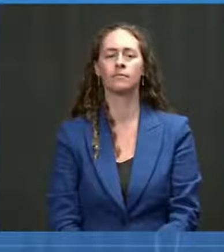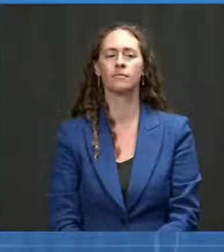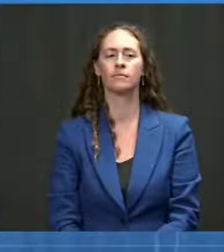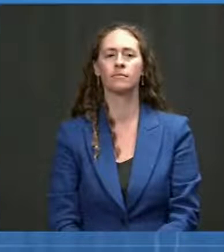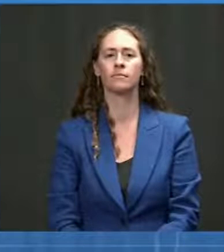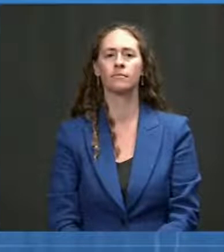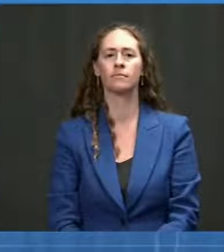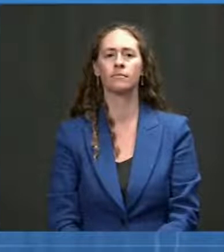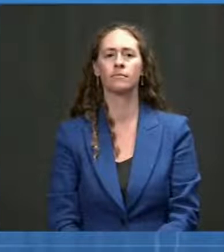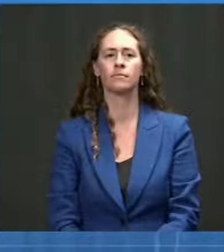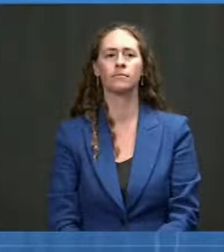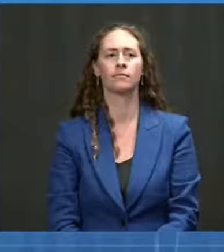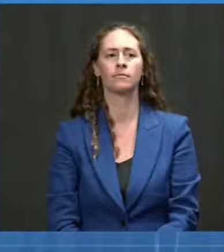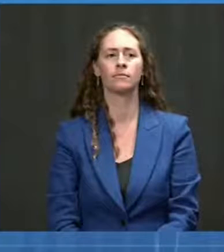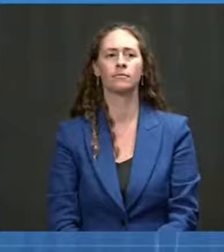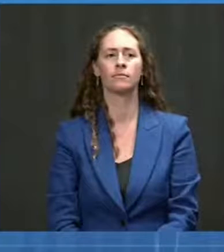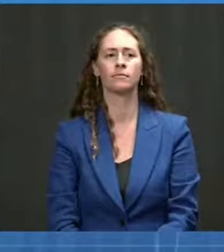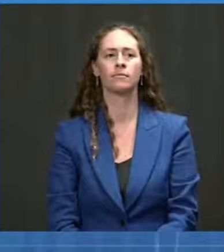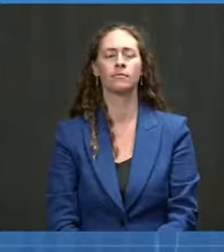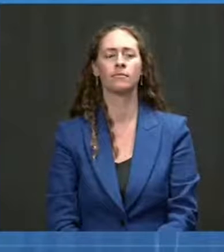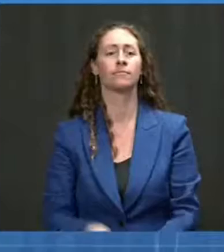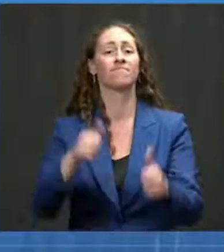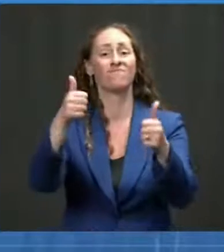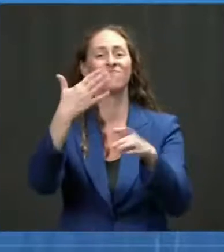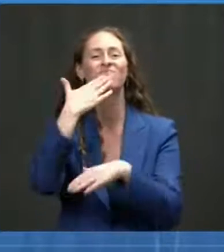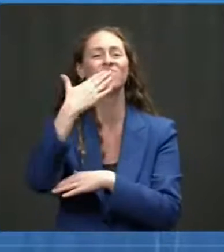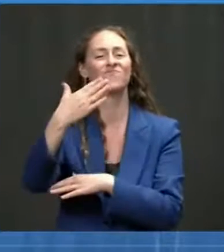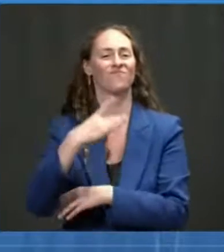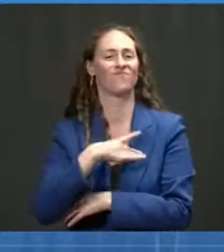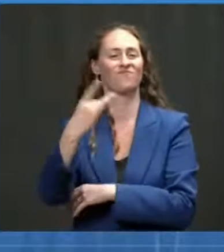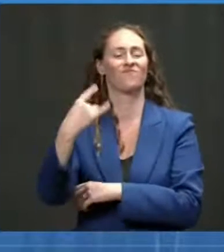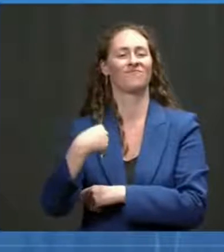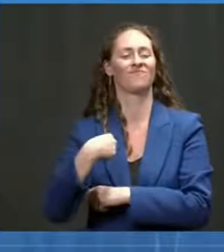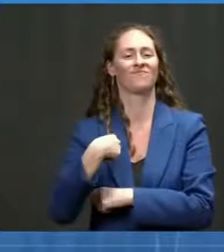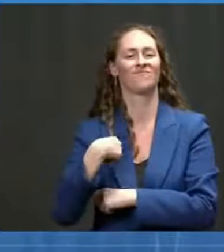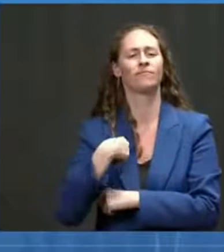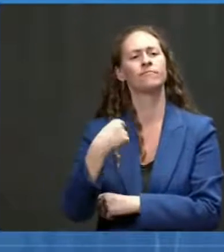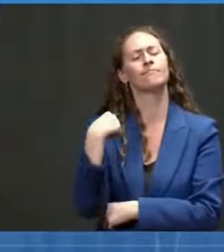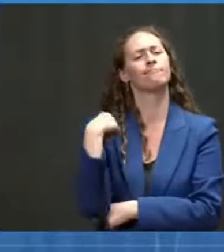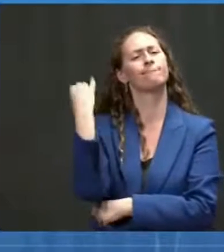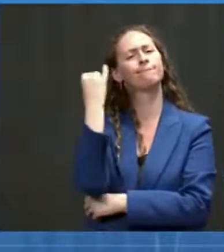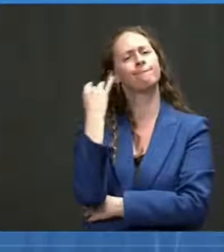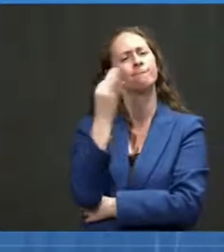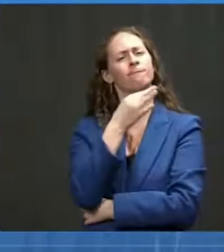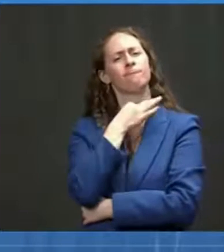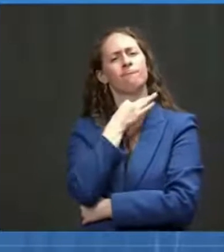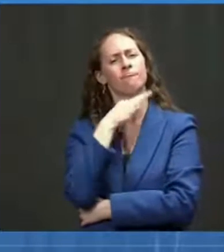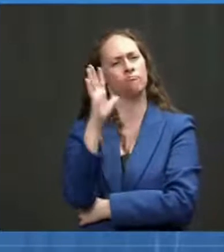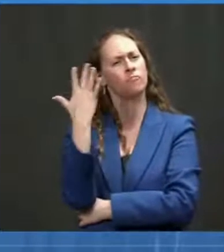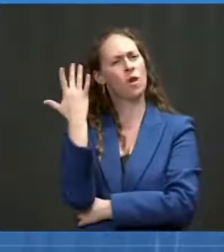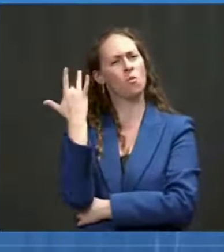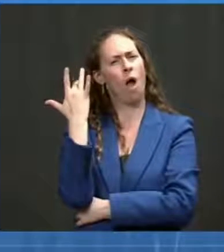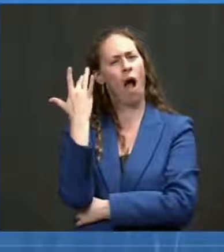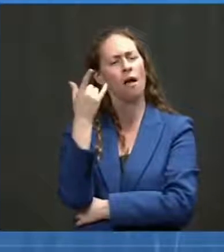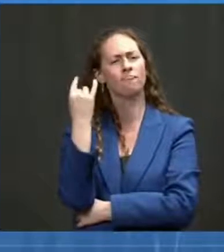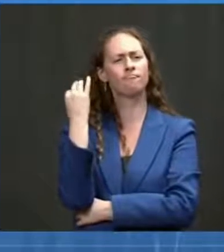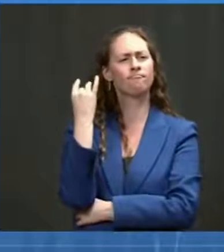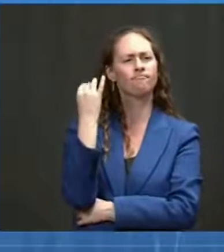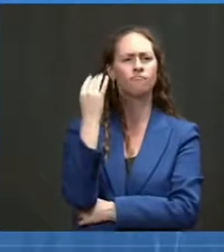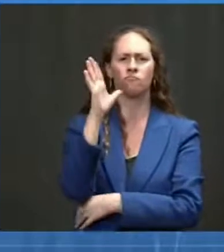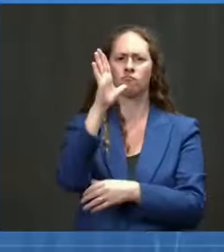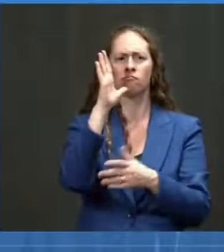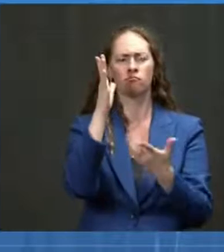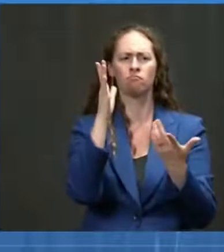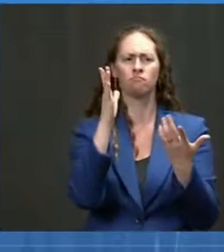Hey there, thanks for taking my question. First of all, why did you guys decide not to limit this to older and more